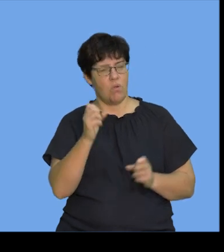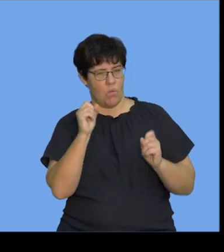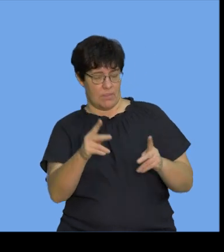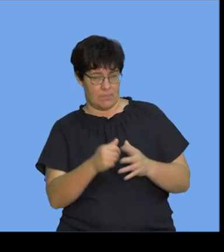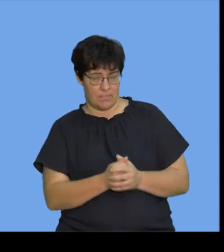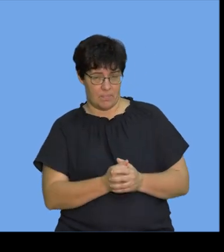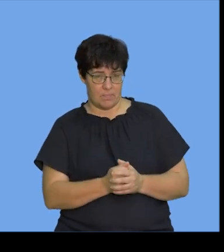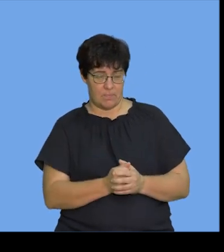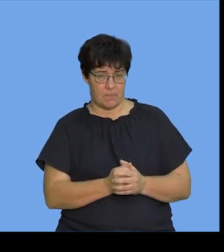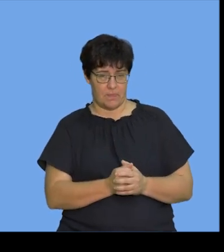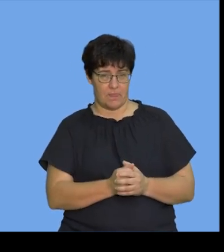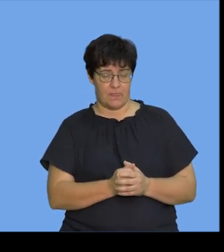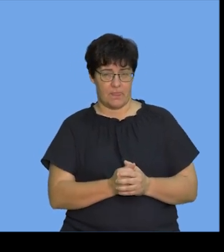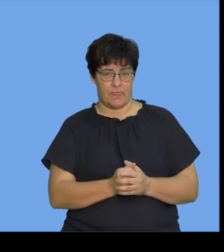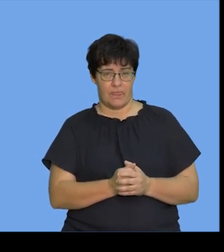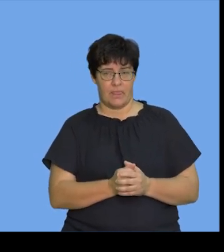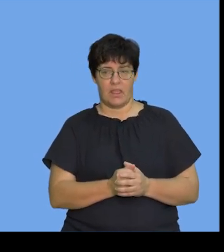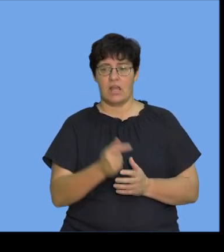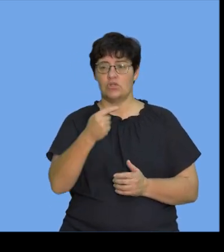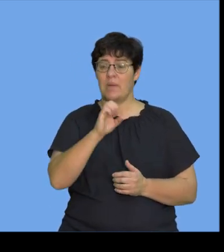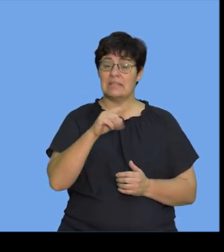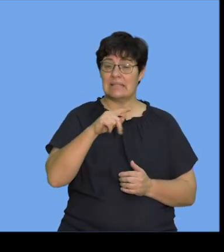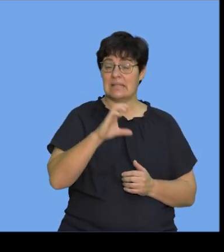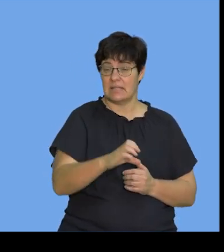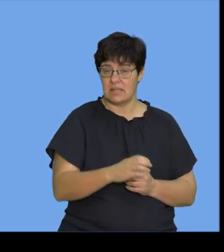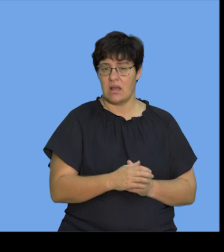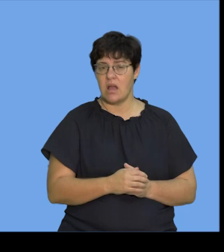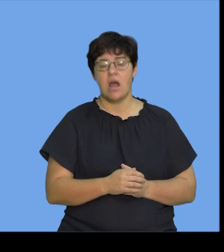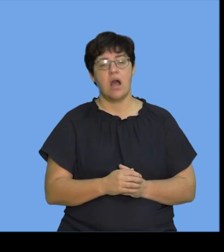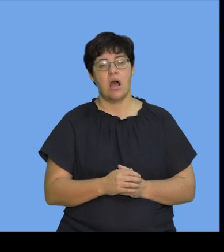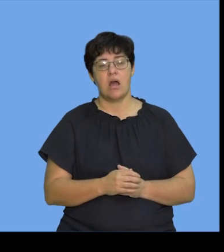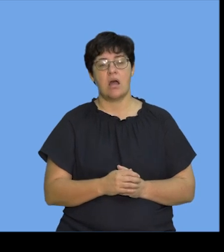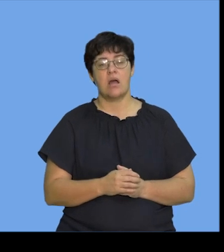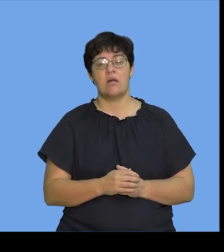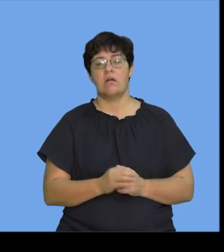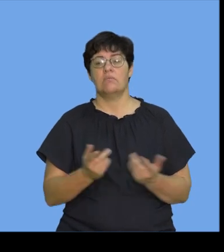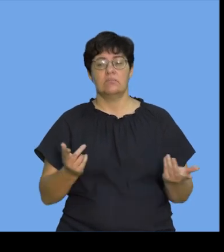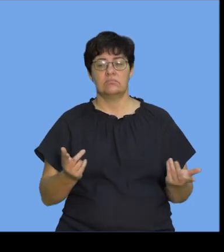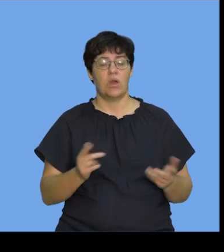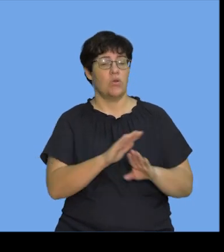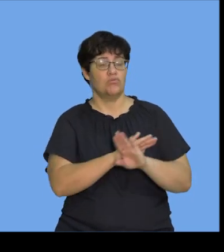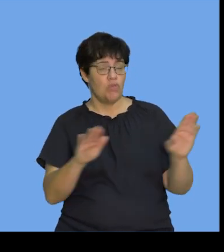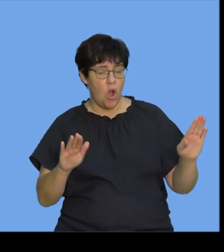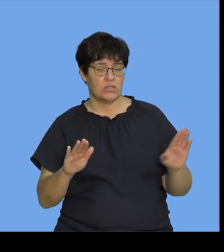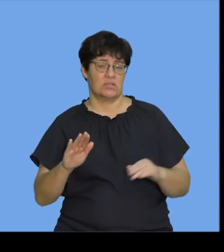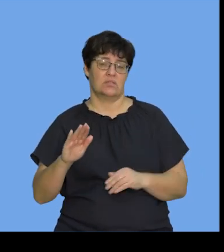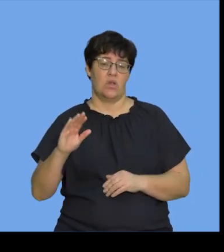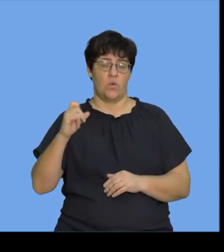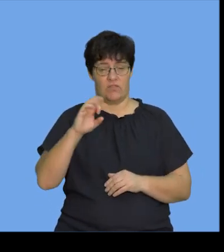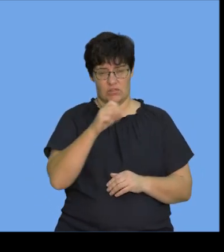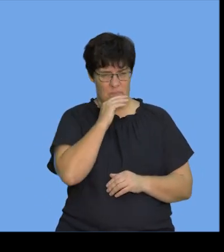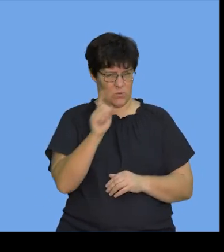right? And then a geometric series will then not converge. The not converge will therefore mean